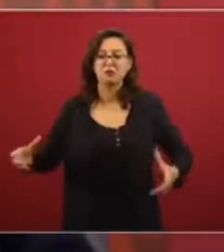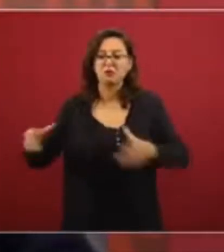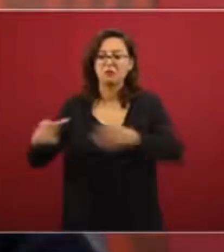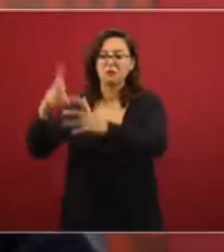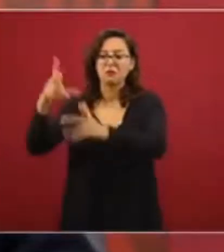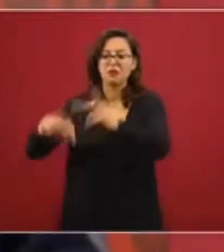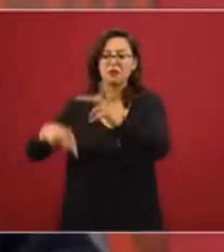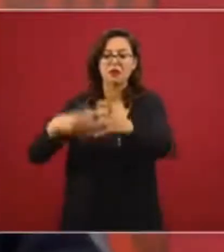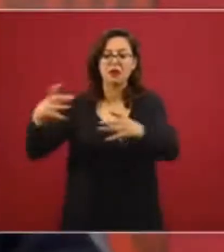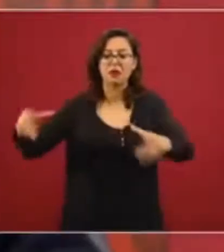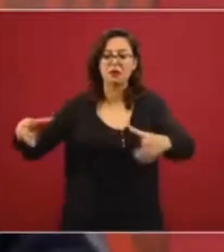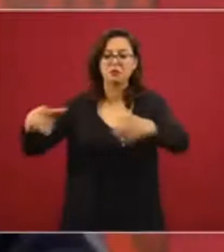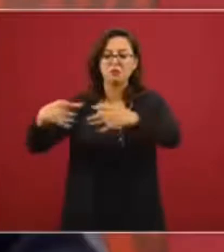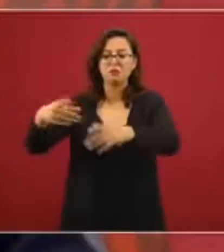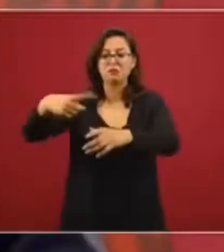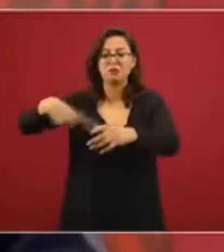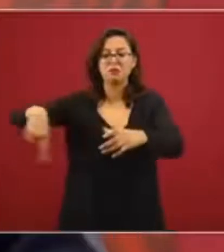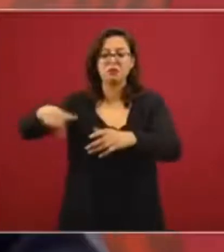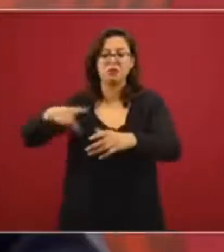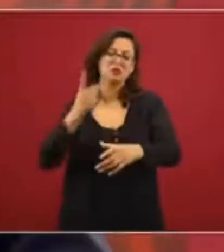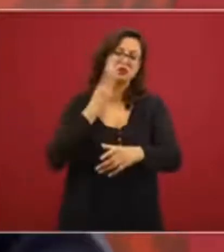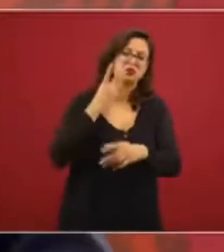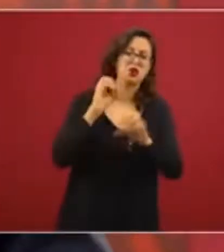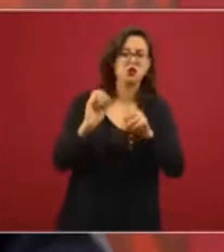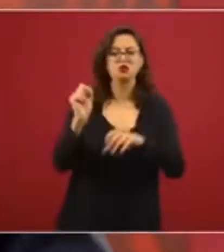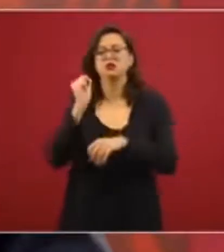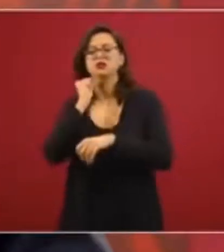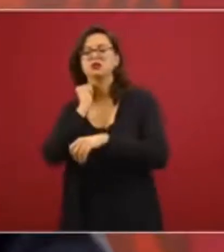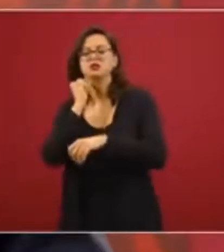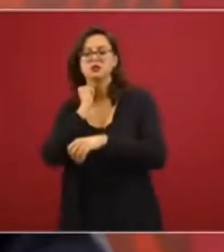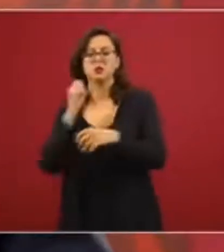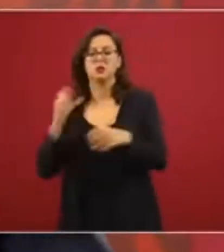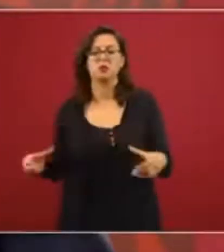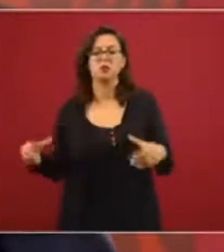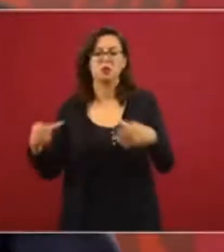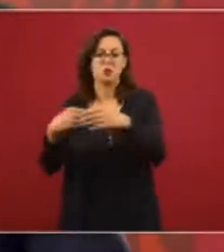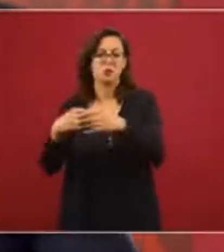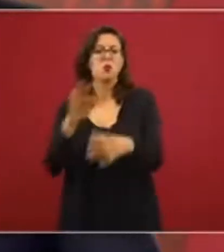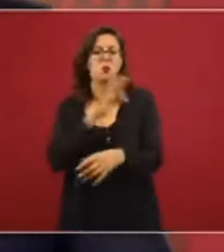de cualquiera de las cámaras, of any of que sea the la